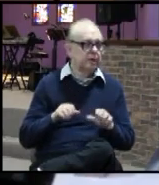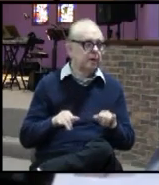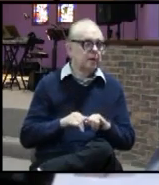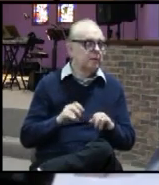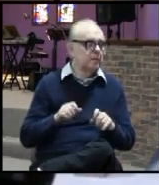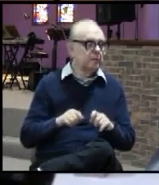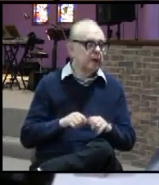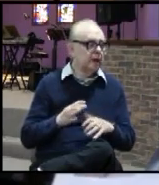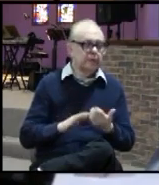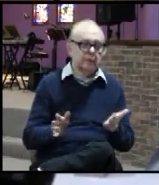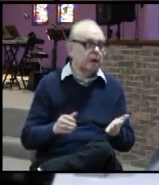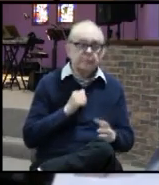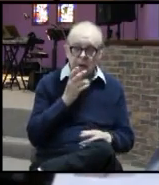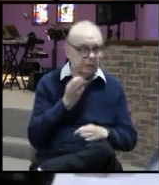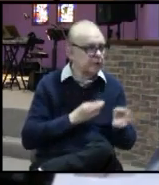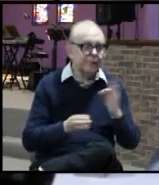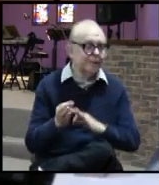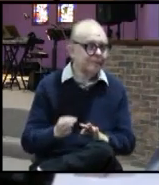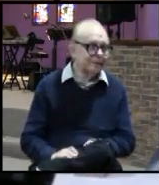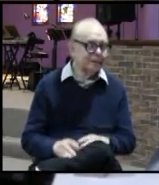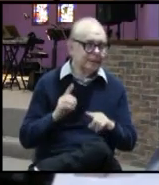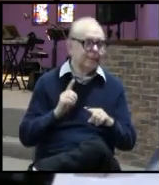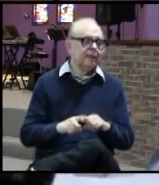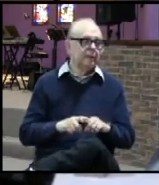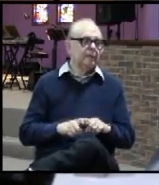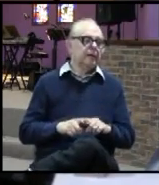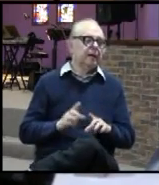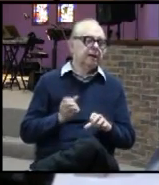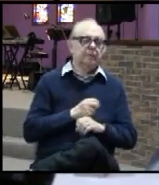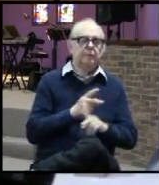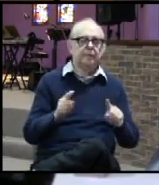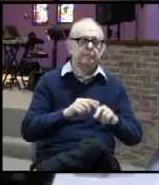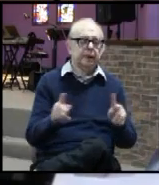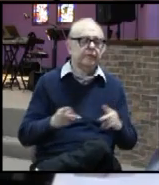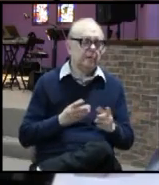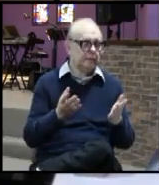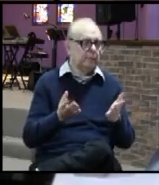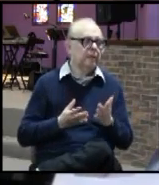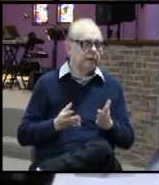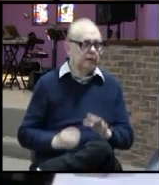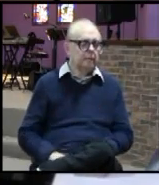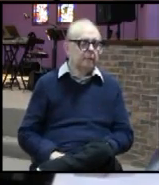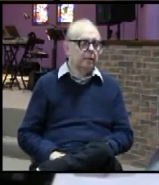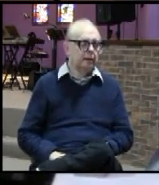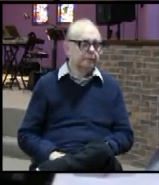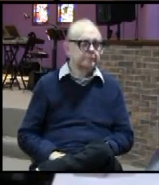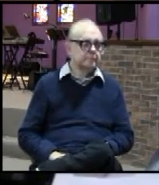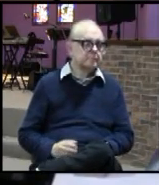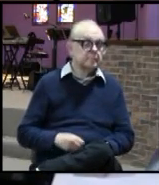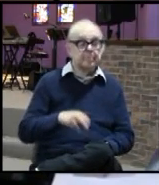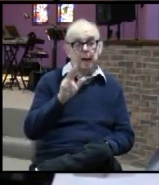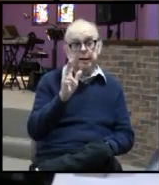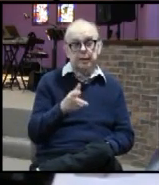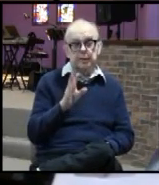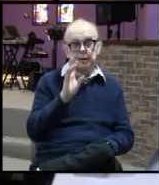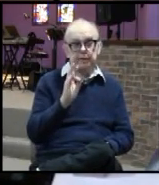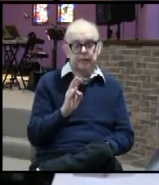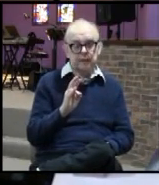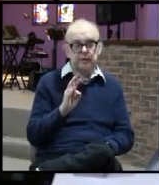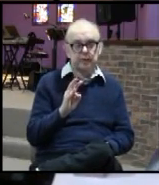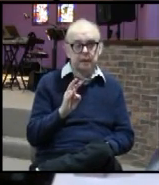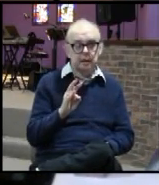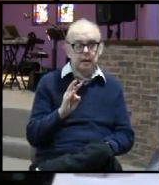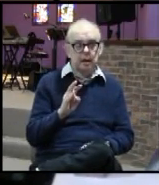not. Amen. It is dependable. It gives me where I'm going. I'm still getting 37 to 38 miles to the gallon.